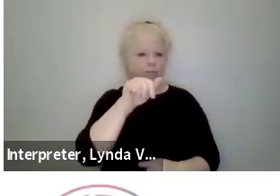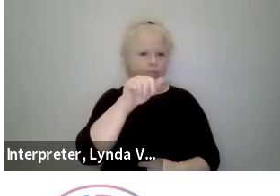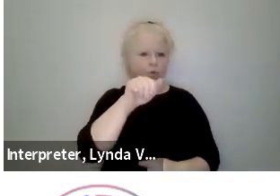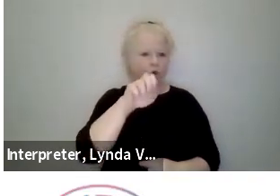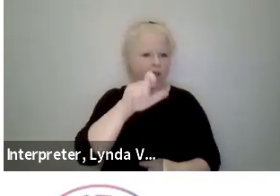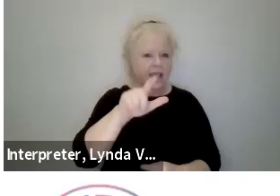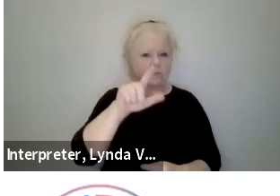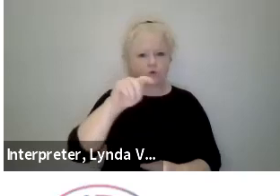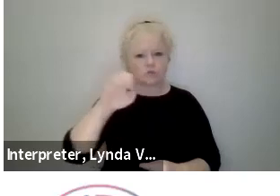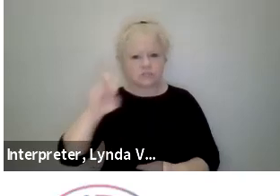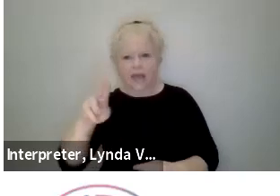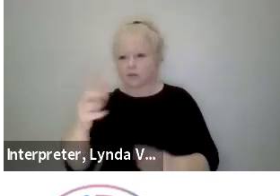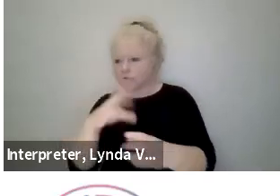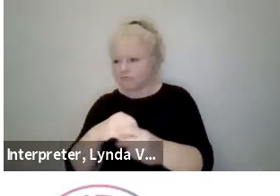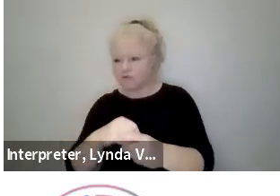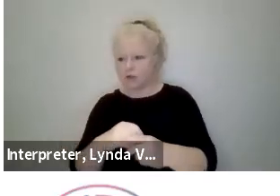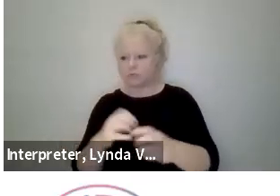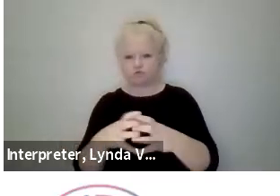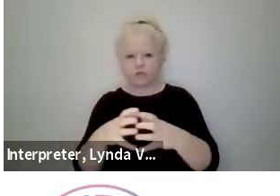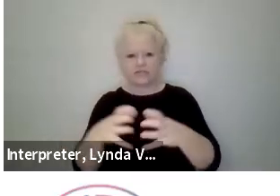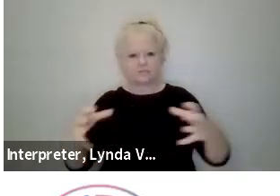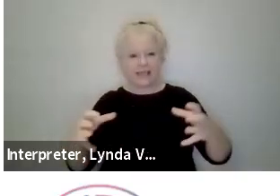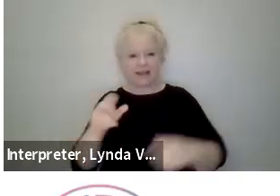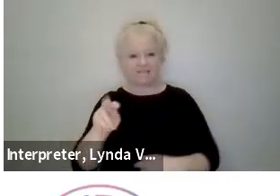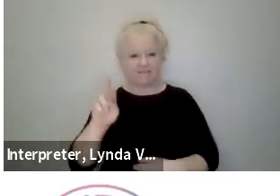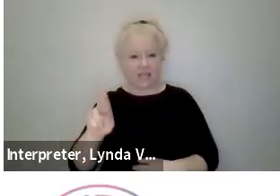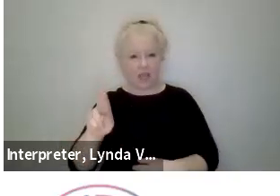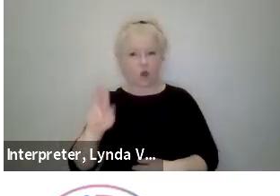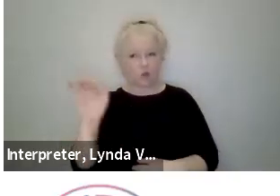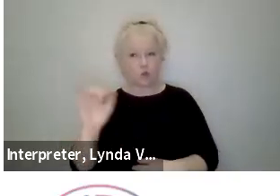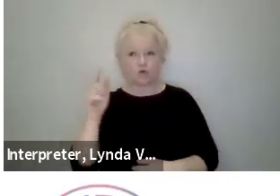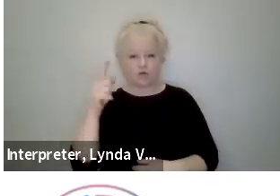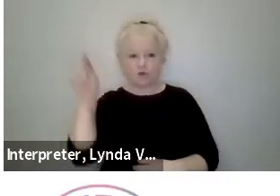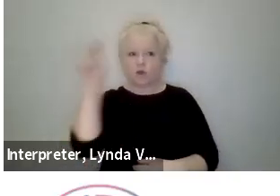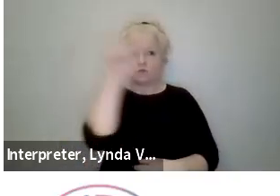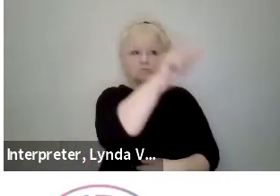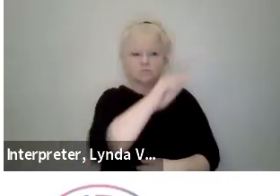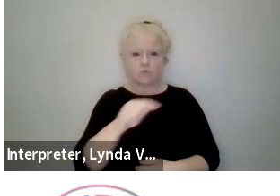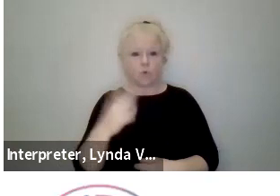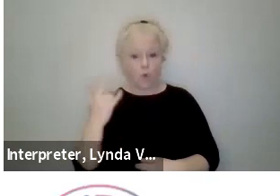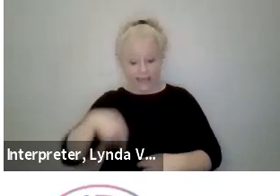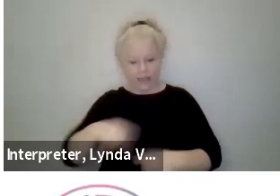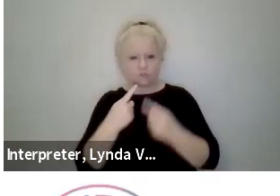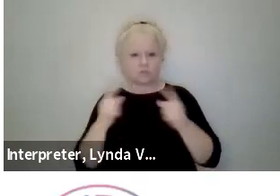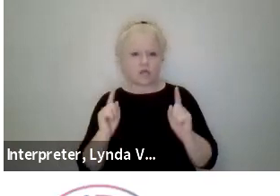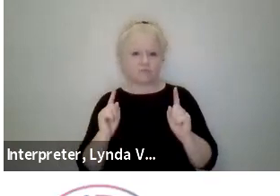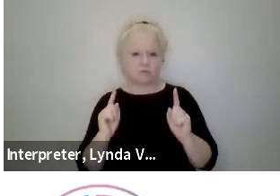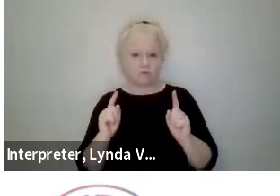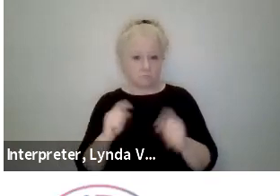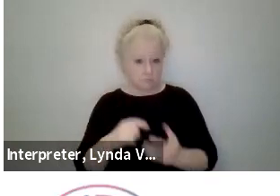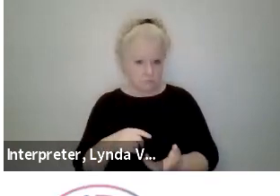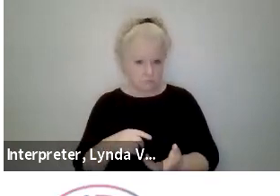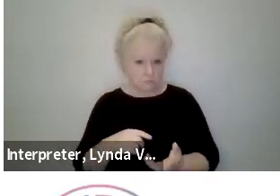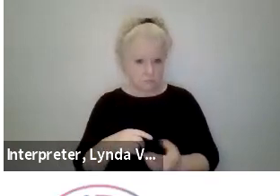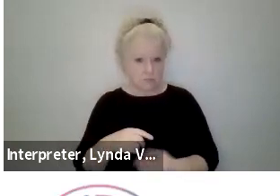on trying to expand VR in their markets because we've been able to be so successful. And again, I don't know if that's just